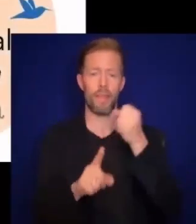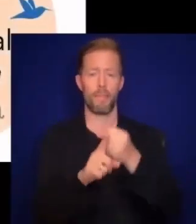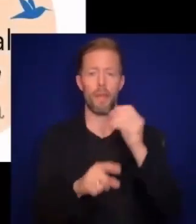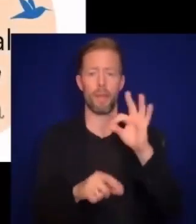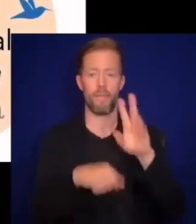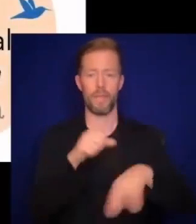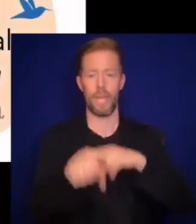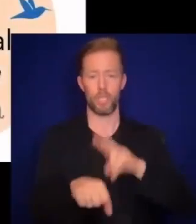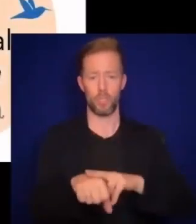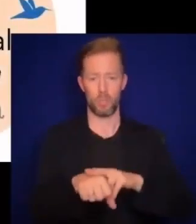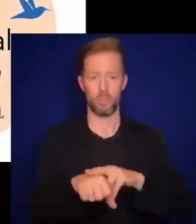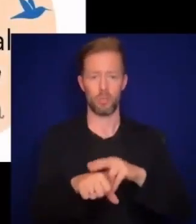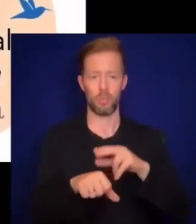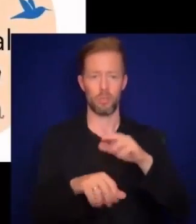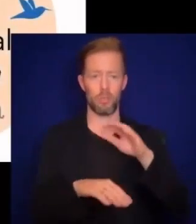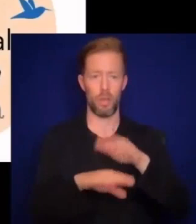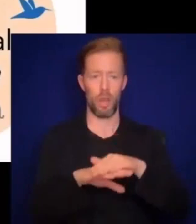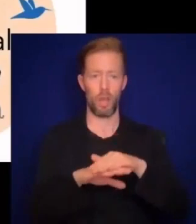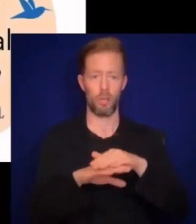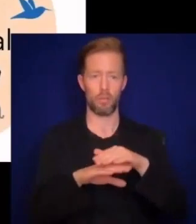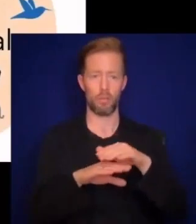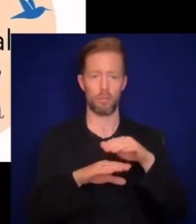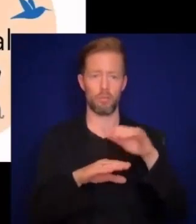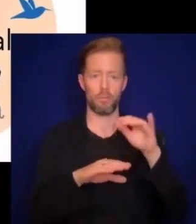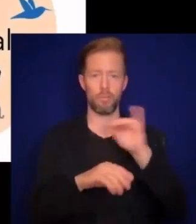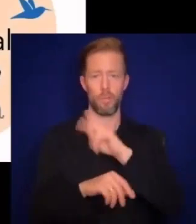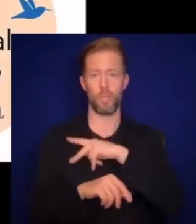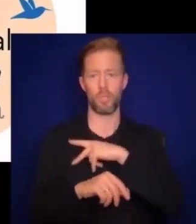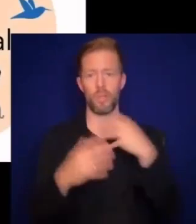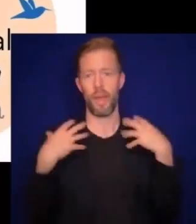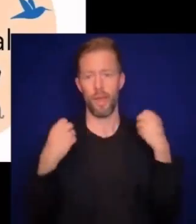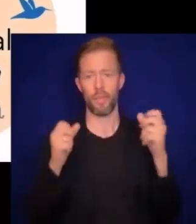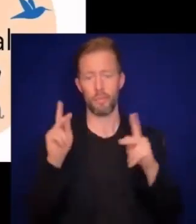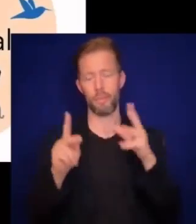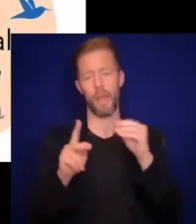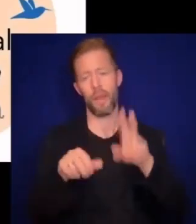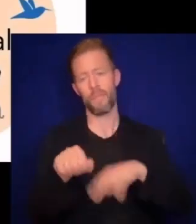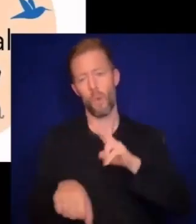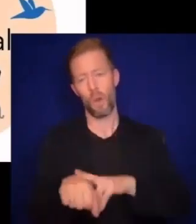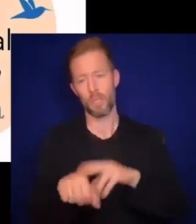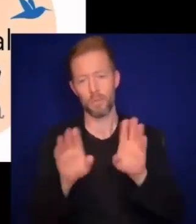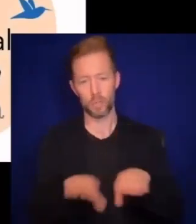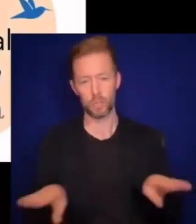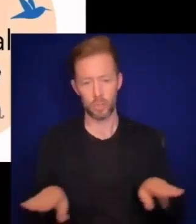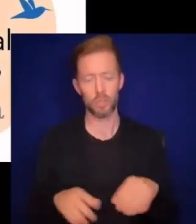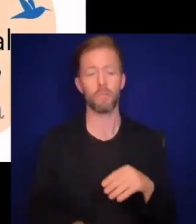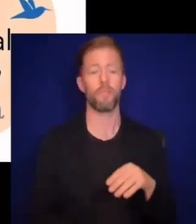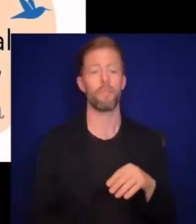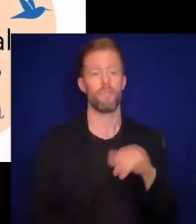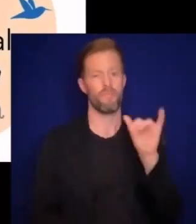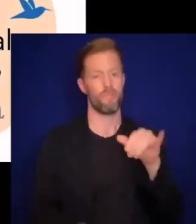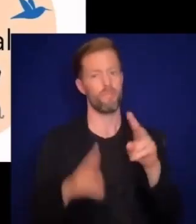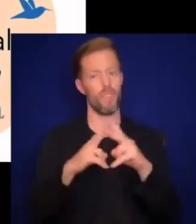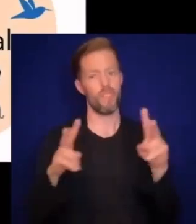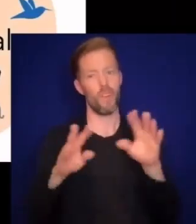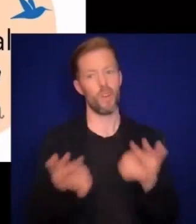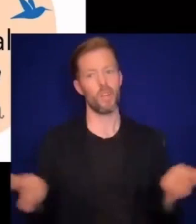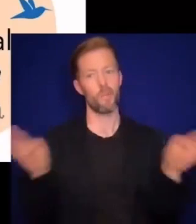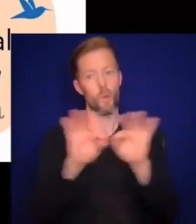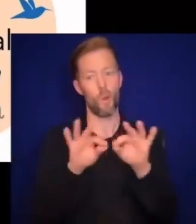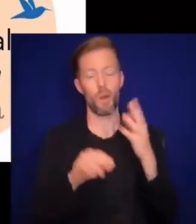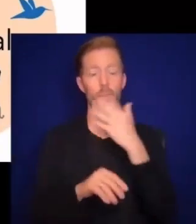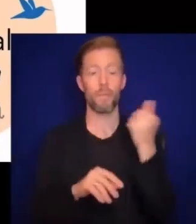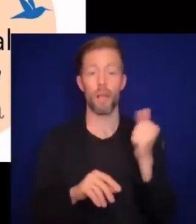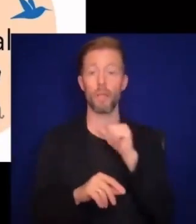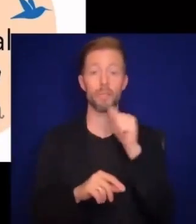impact of nature on the personal health of people and, of course, of children. And this is very